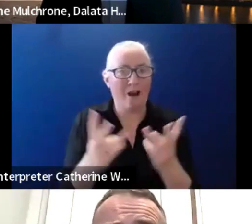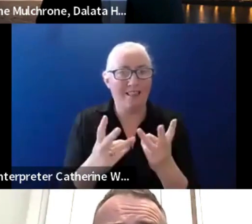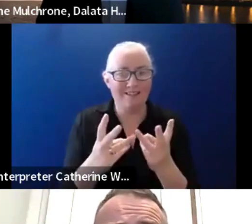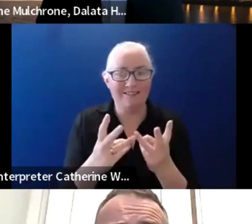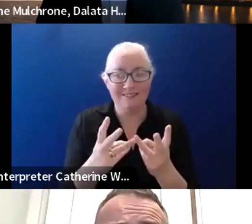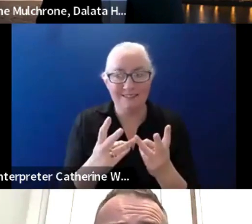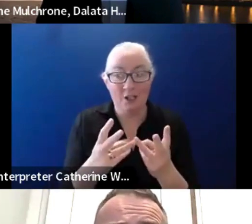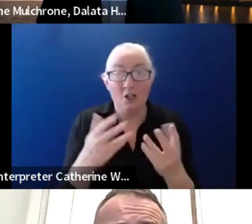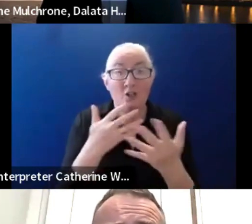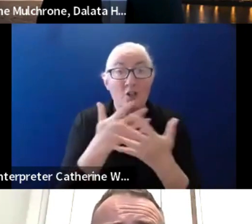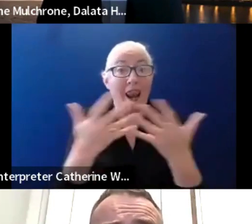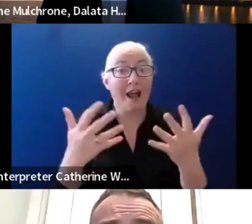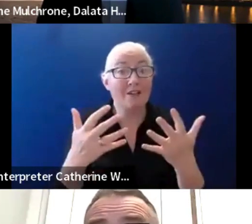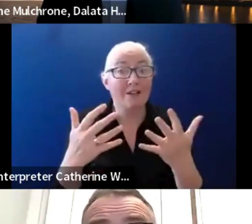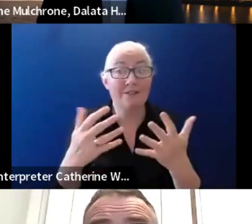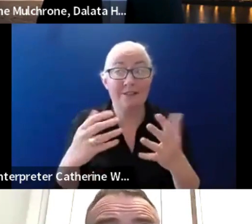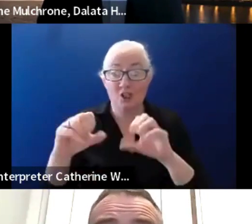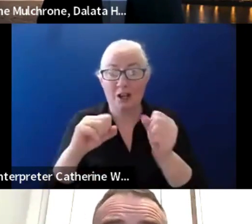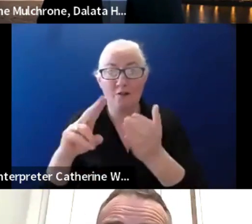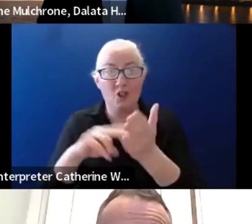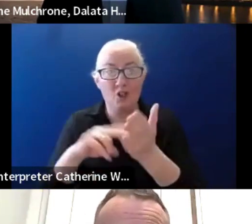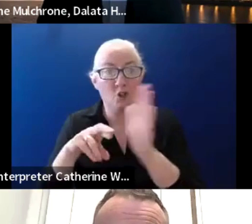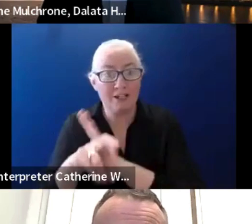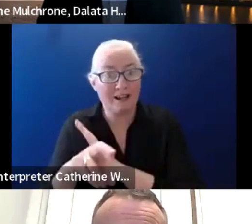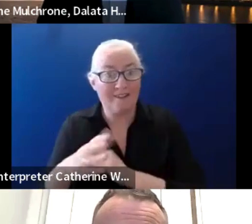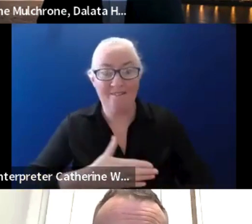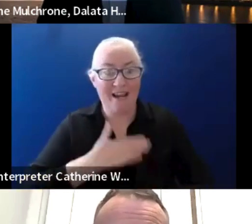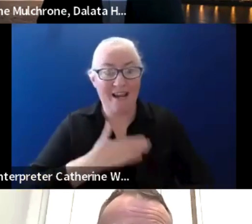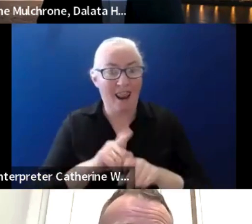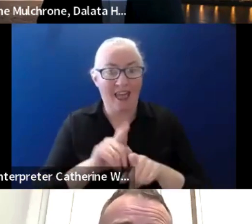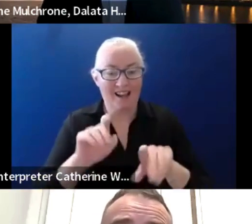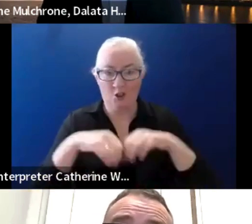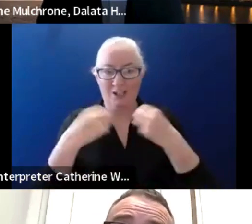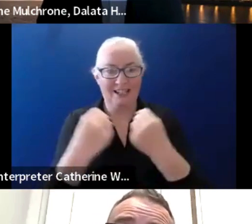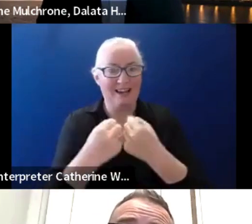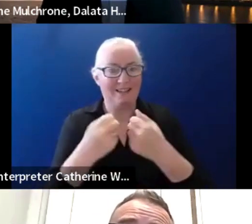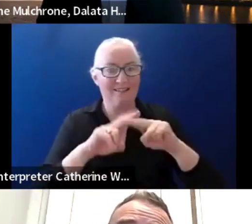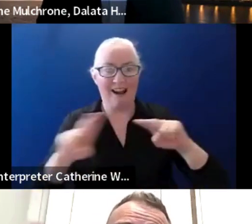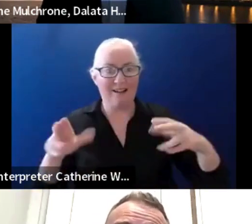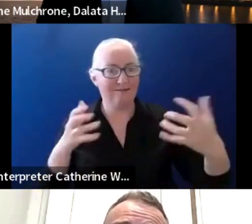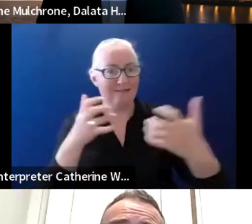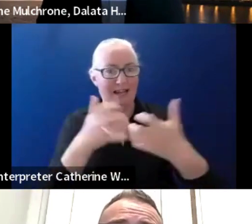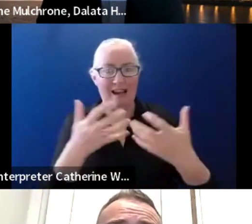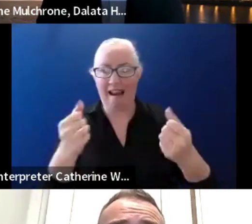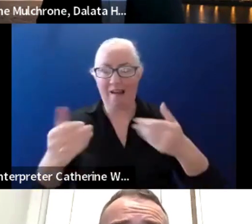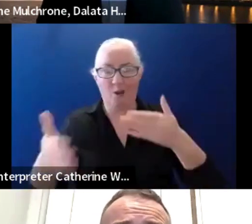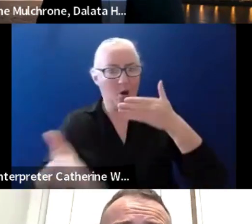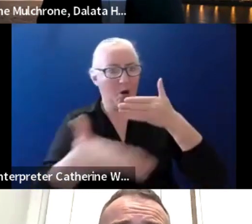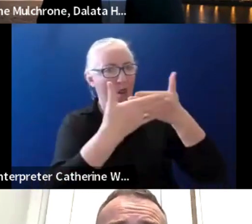that a lot of service users feel like society's not listening to them, and that they've got a closed